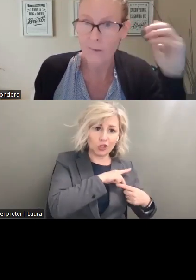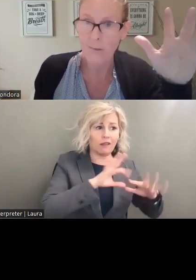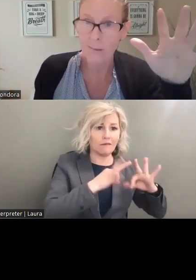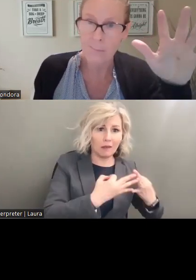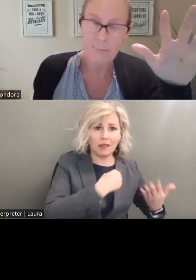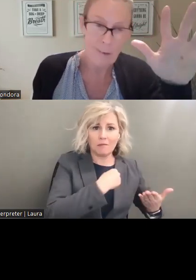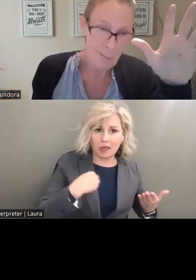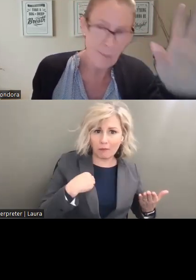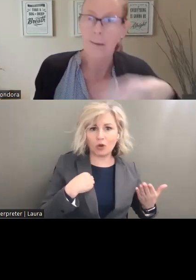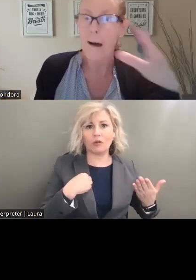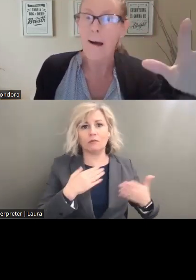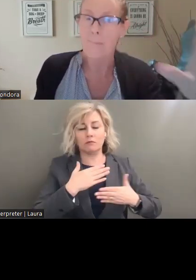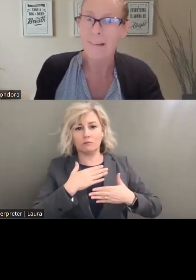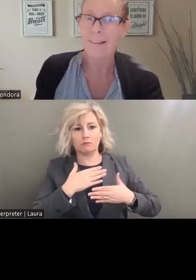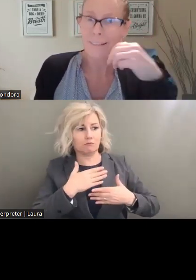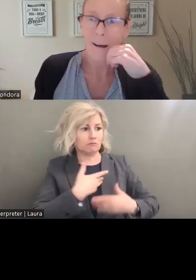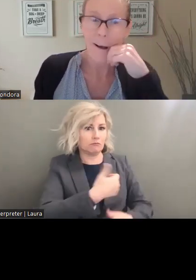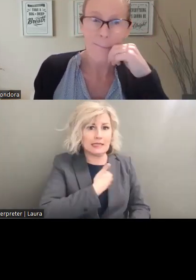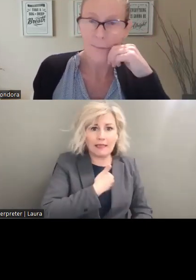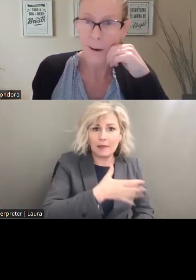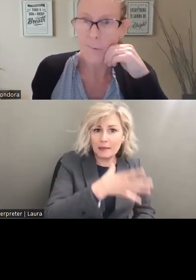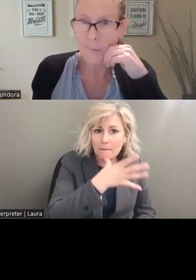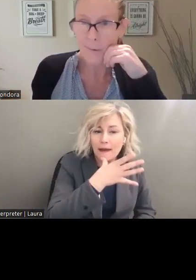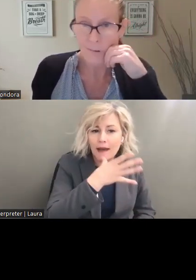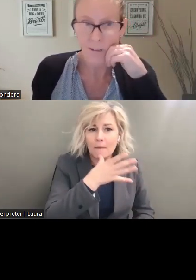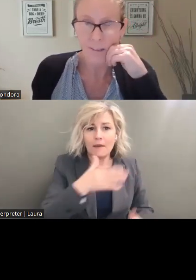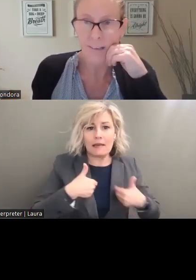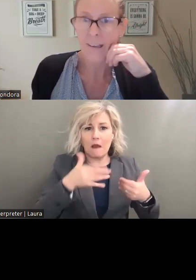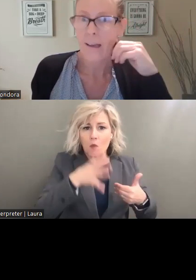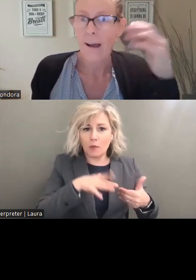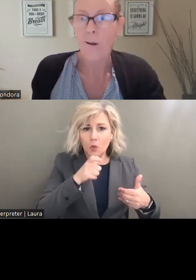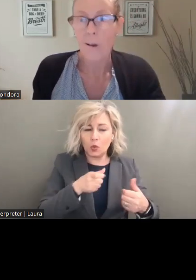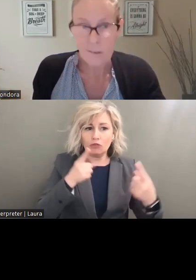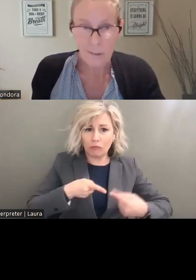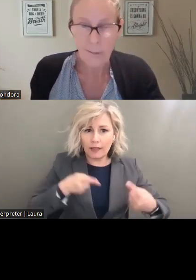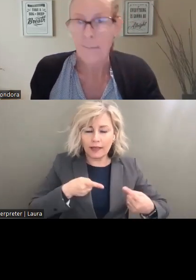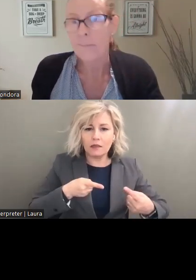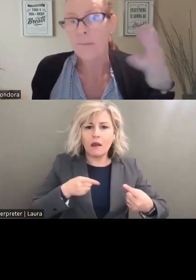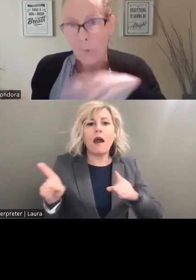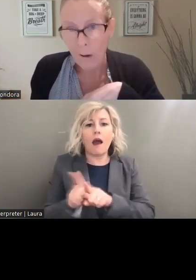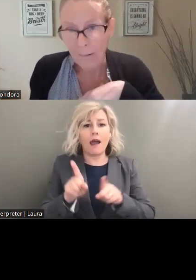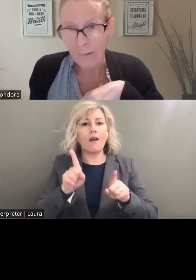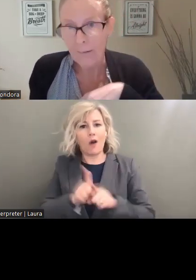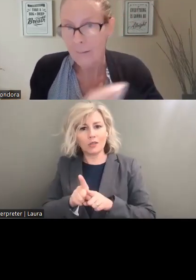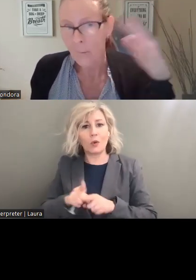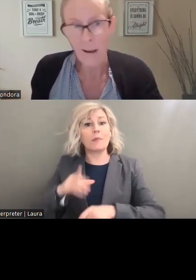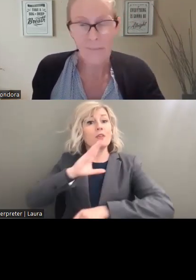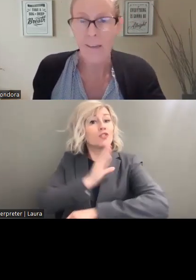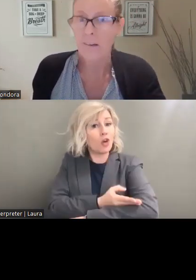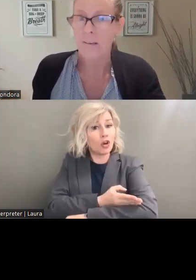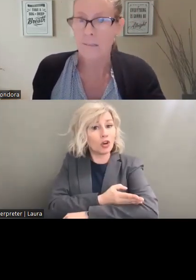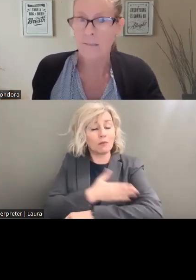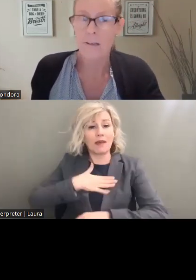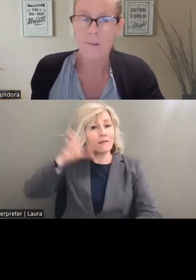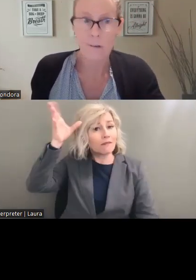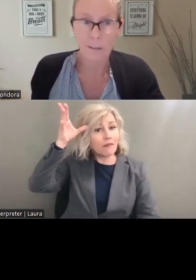in addition to, being a mom of a young woman who's struggling, I also am the daughter. My